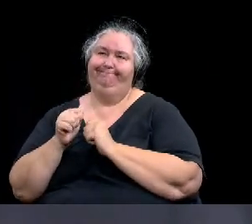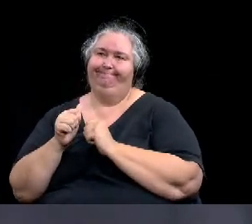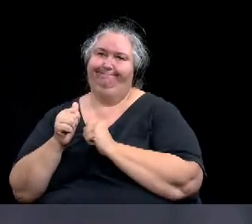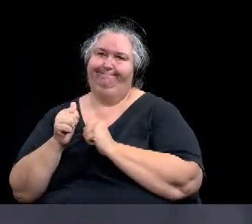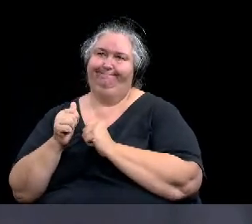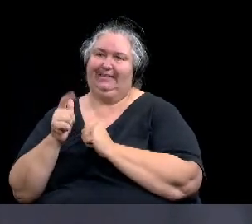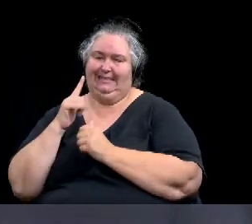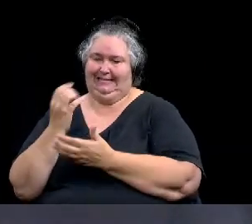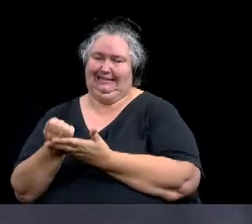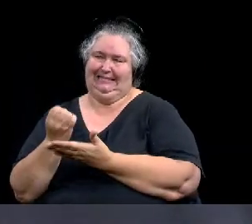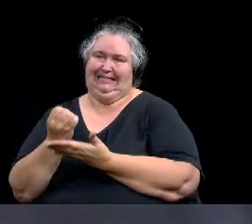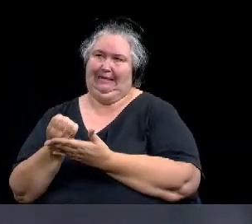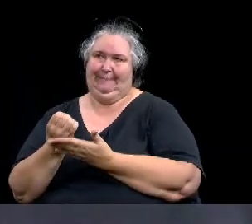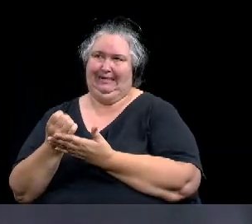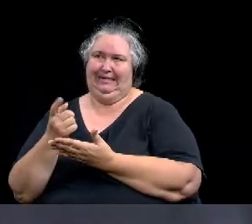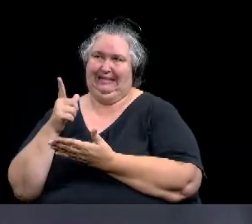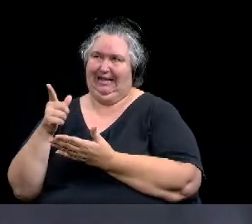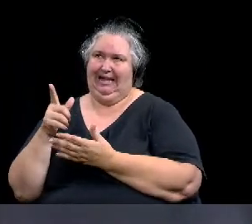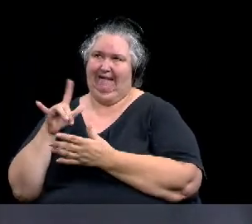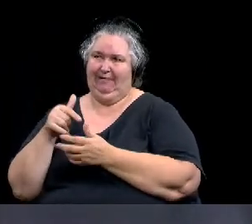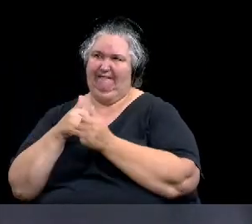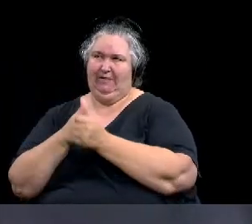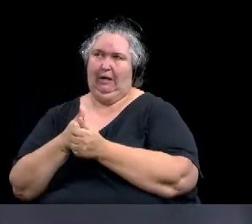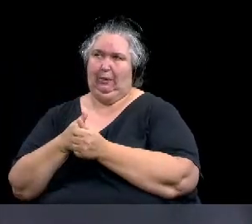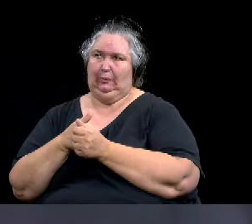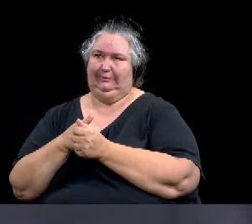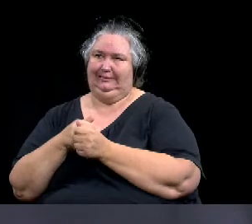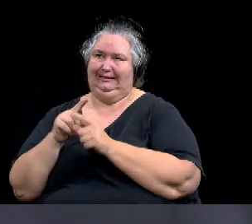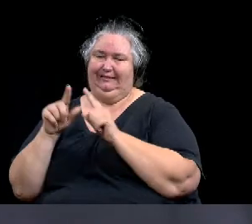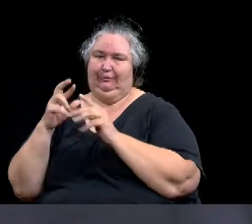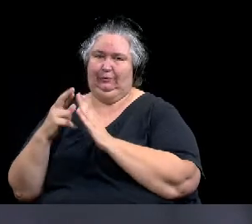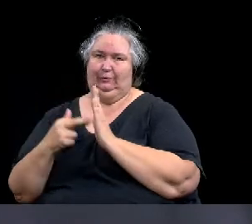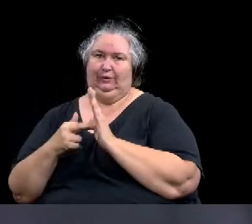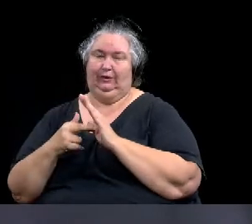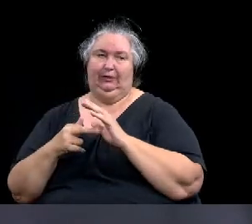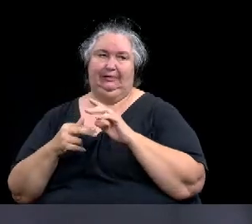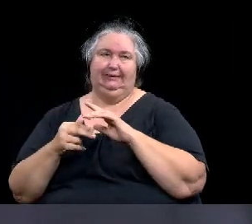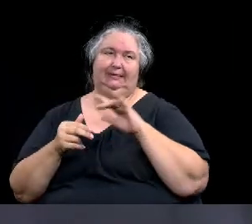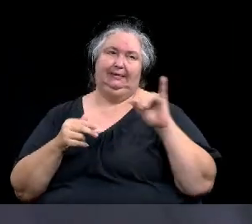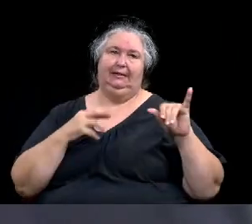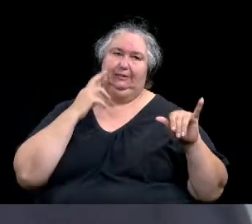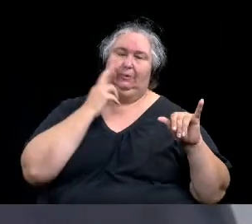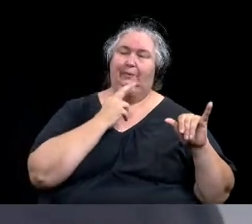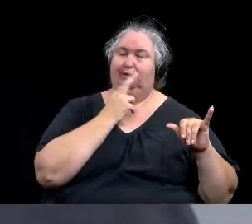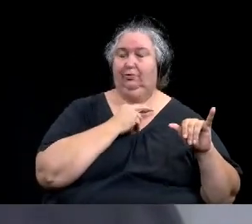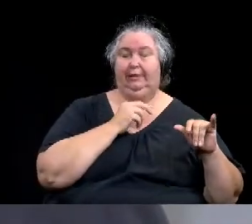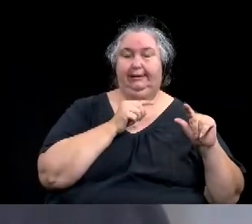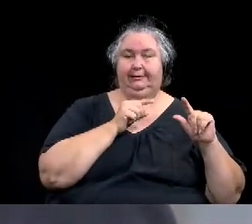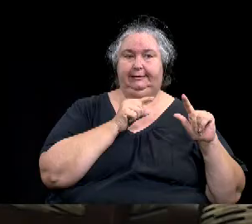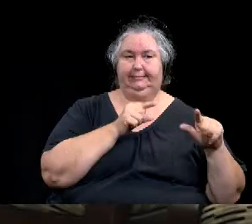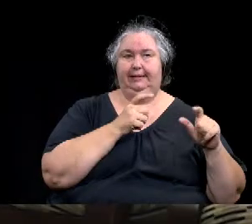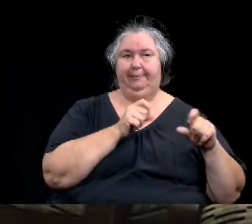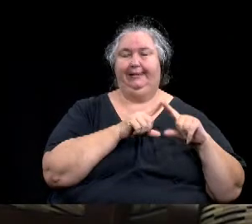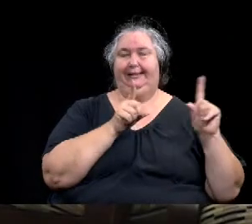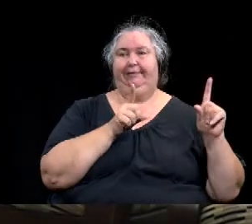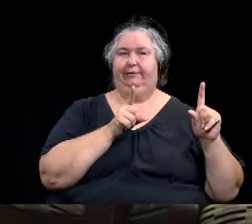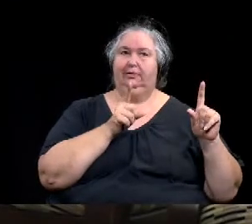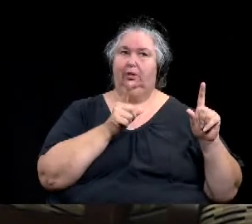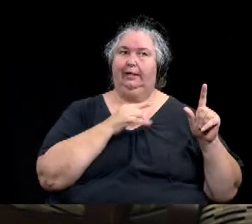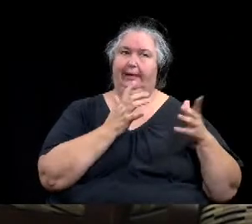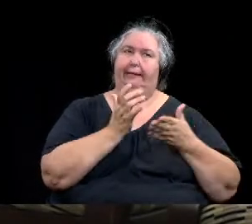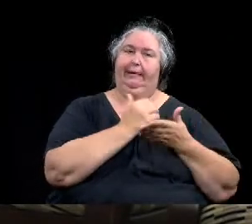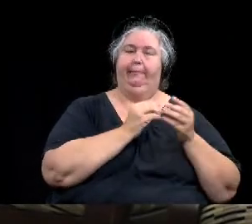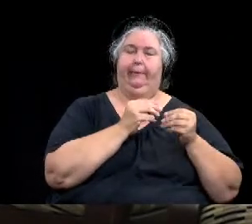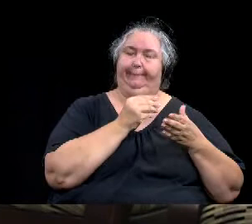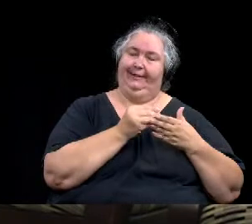to comply with the same rules, then I think we ought to let them operate. Okay.